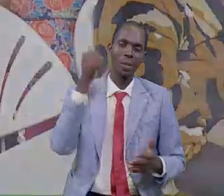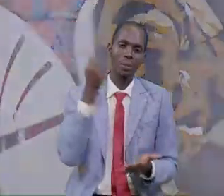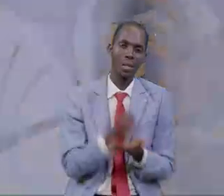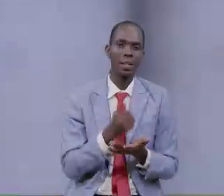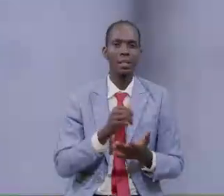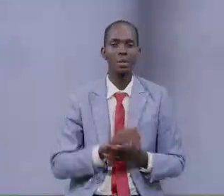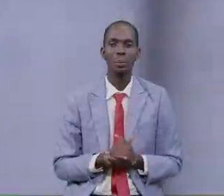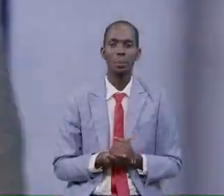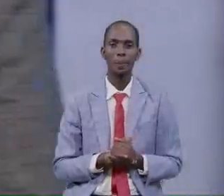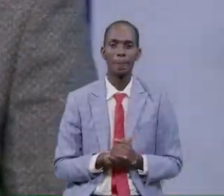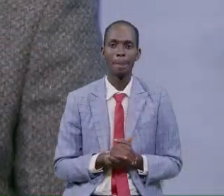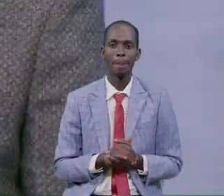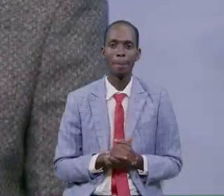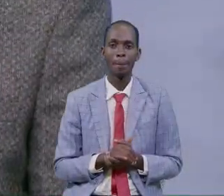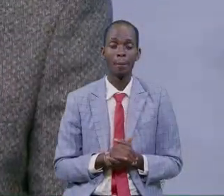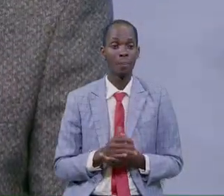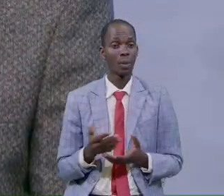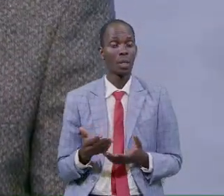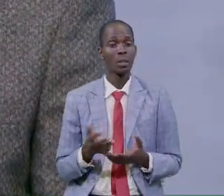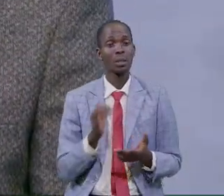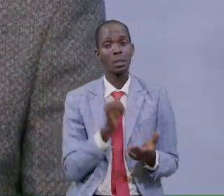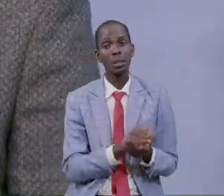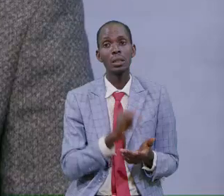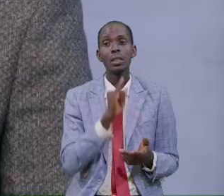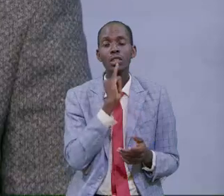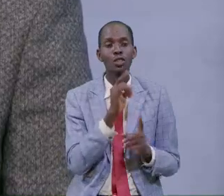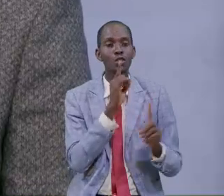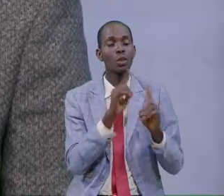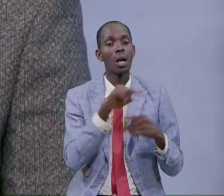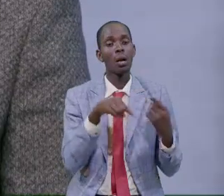Ah, that's talking about the convener.